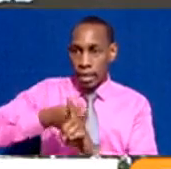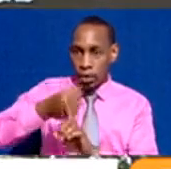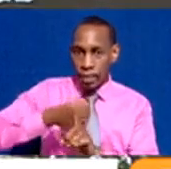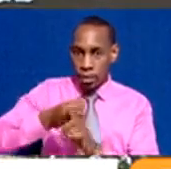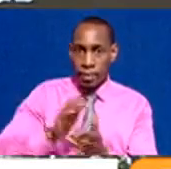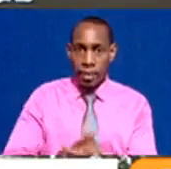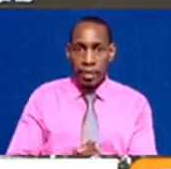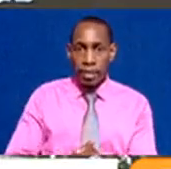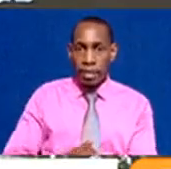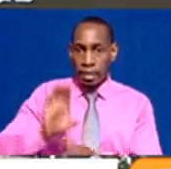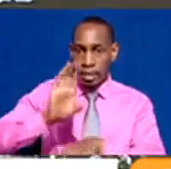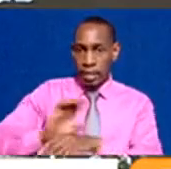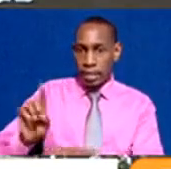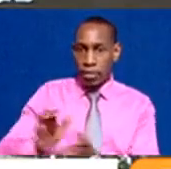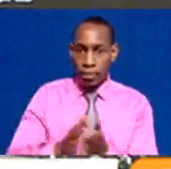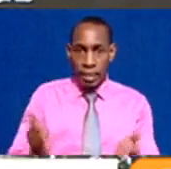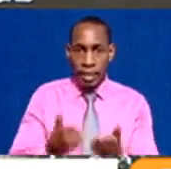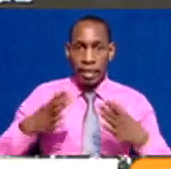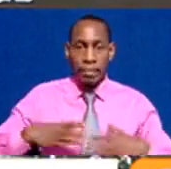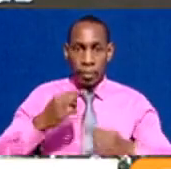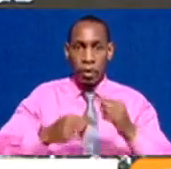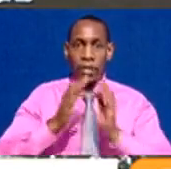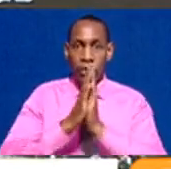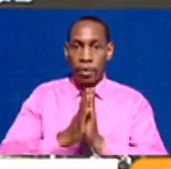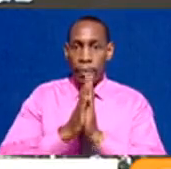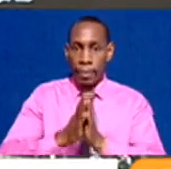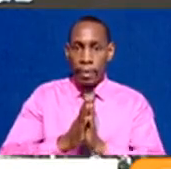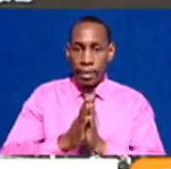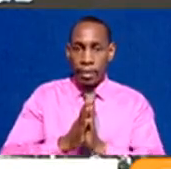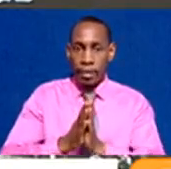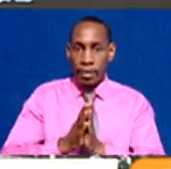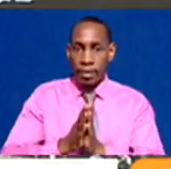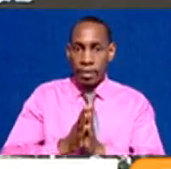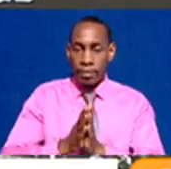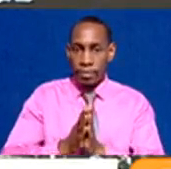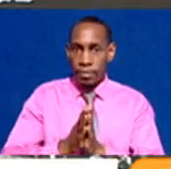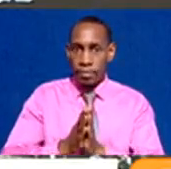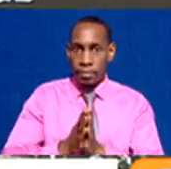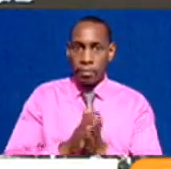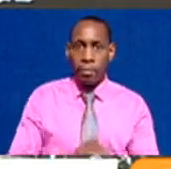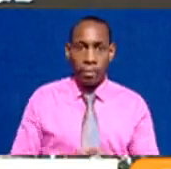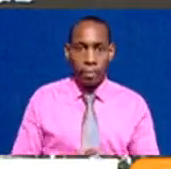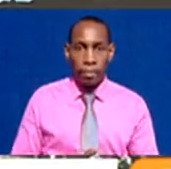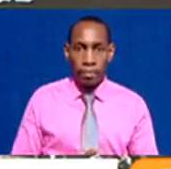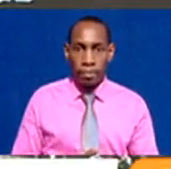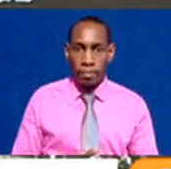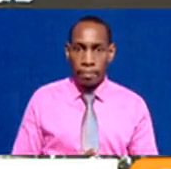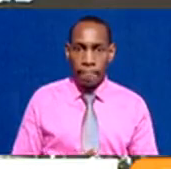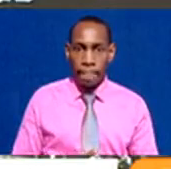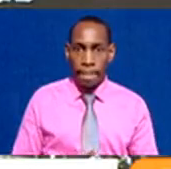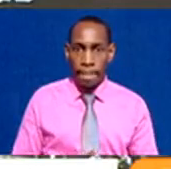The Archdiocese of Nairobi encouraged the faithful to keep praying for the cause of beatification and